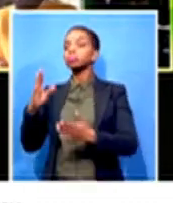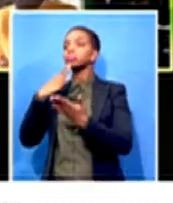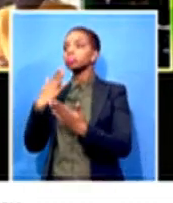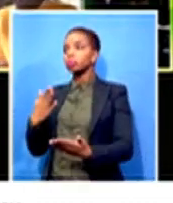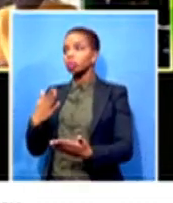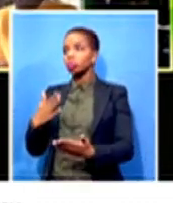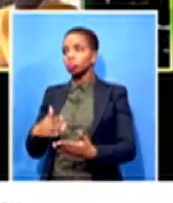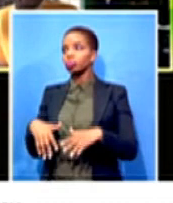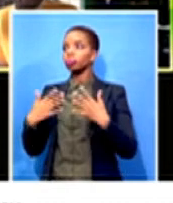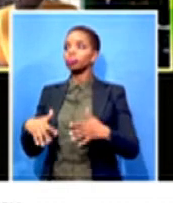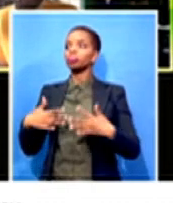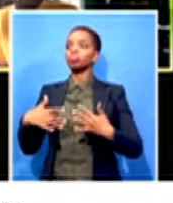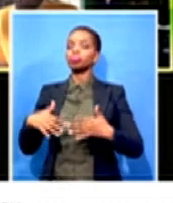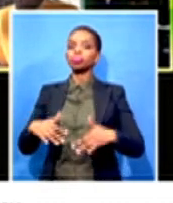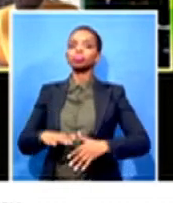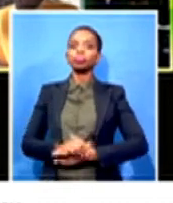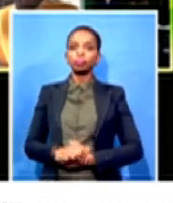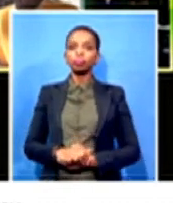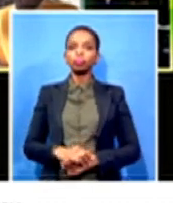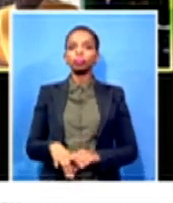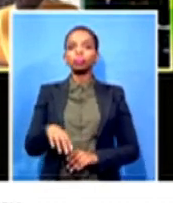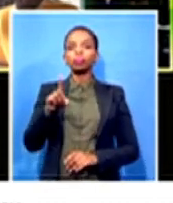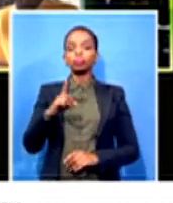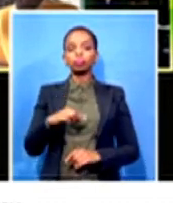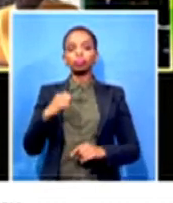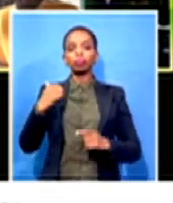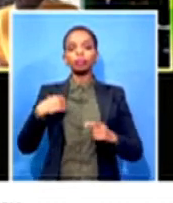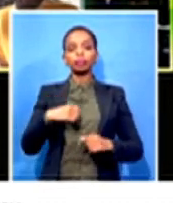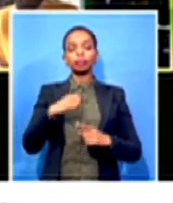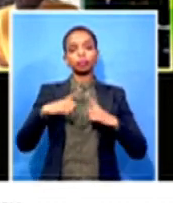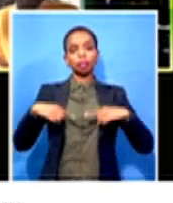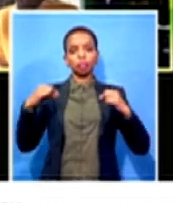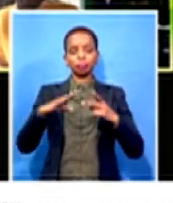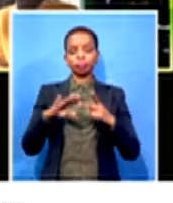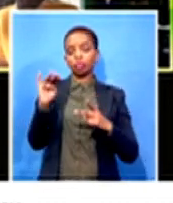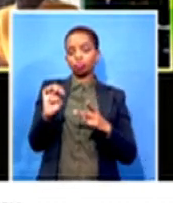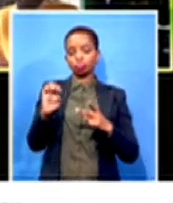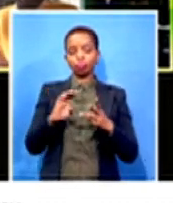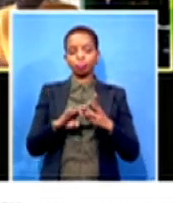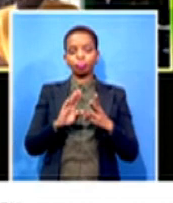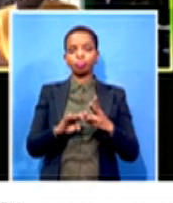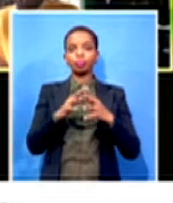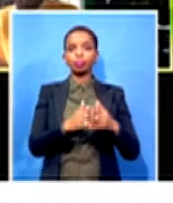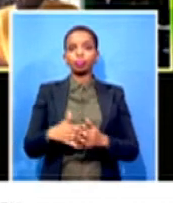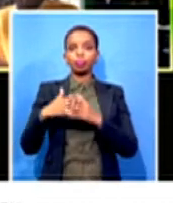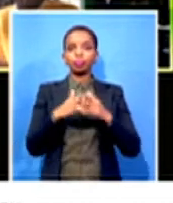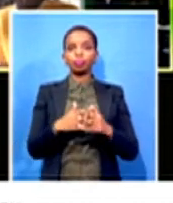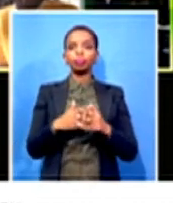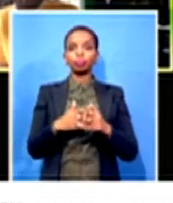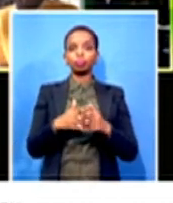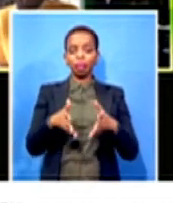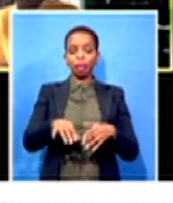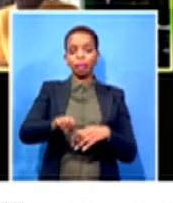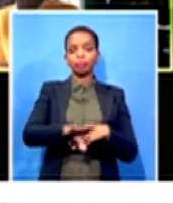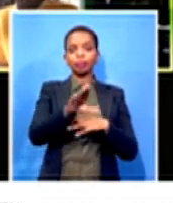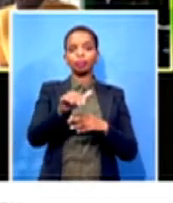on China and the Europe and the US. Given that we have very different situation in South Africa with TB and HIV, can we